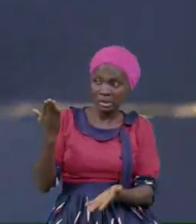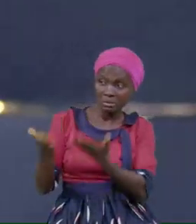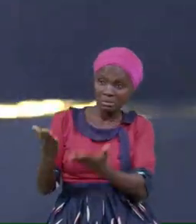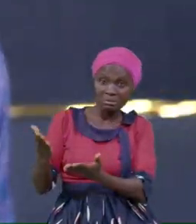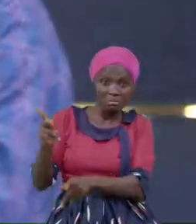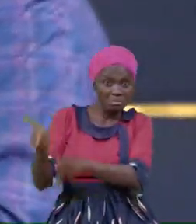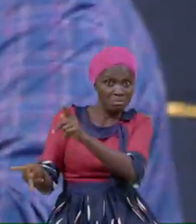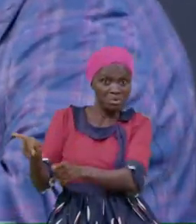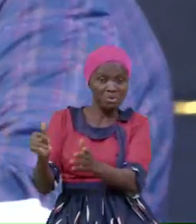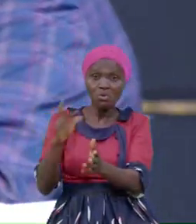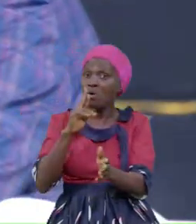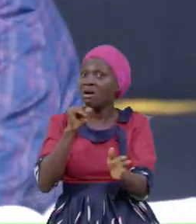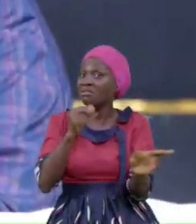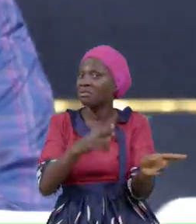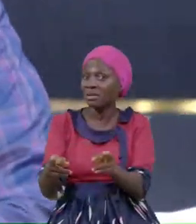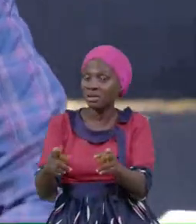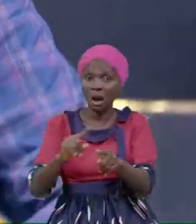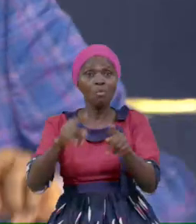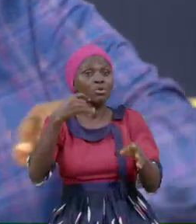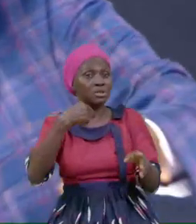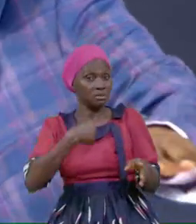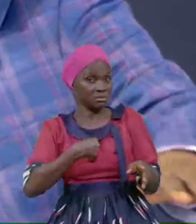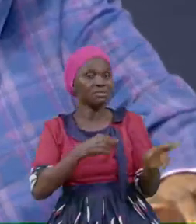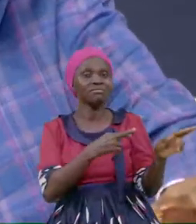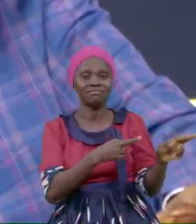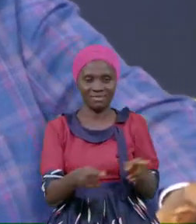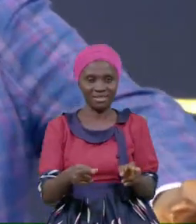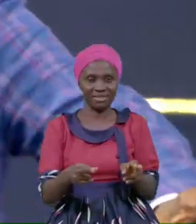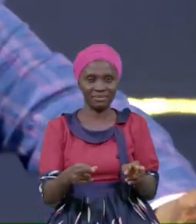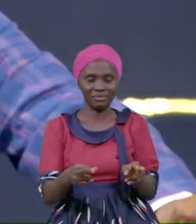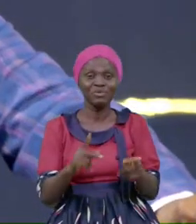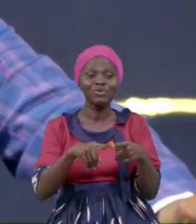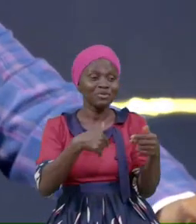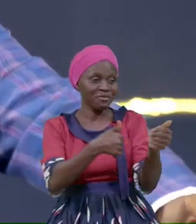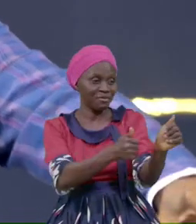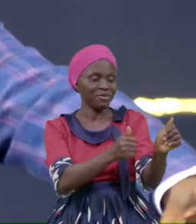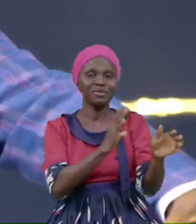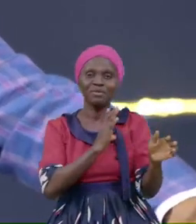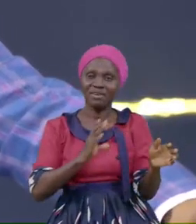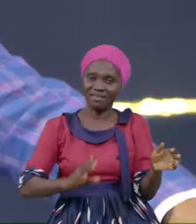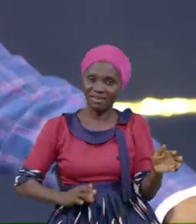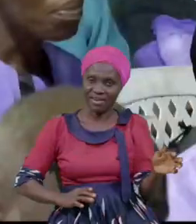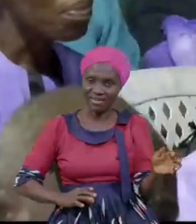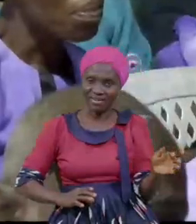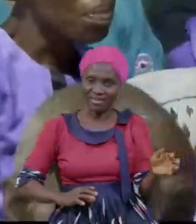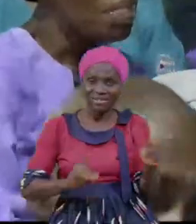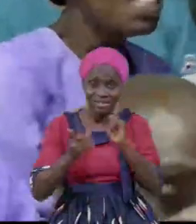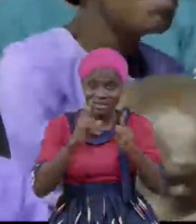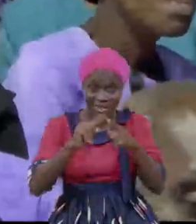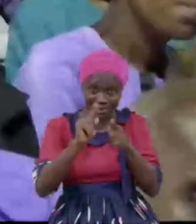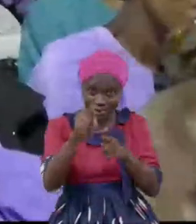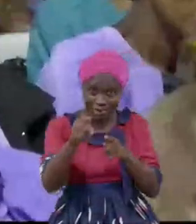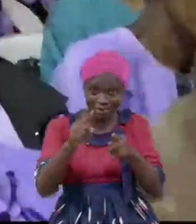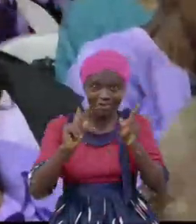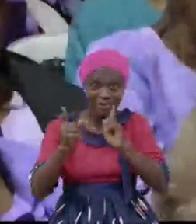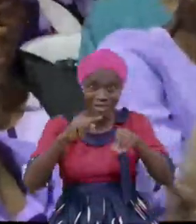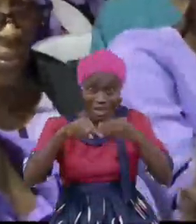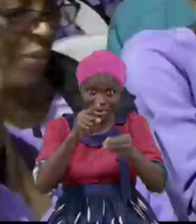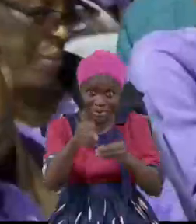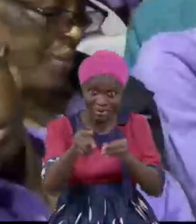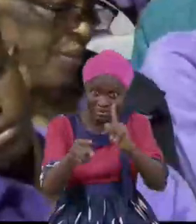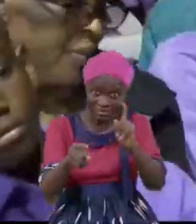I am ready to follow Christ. I'm talking about somebody there.